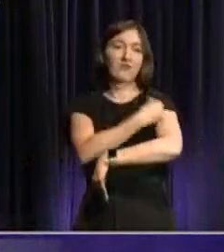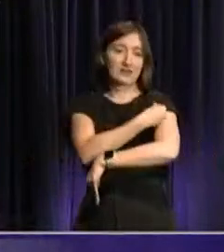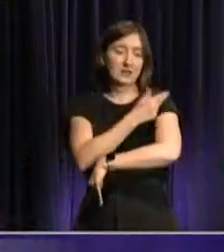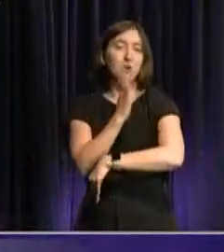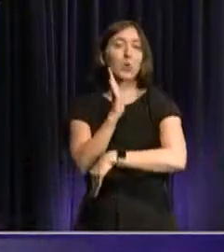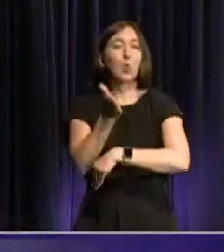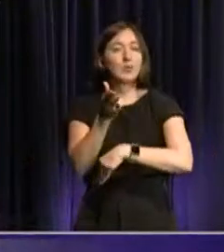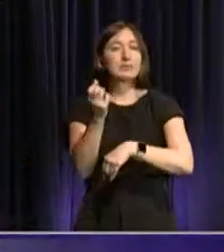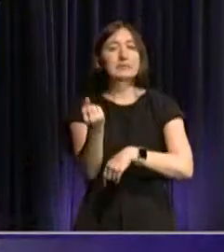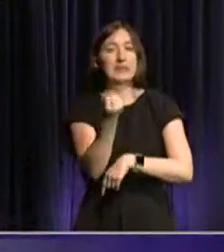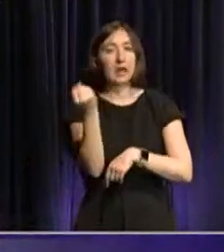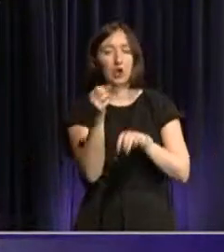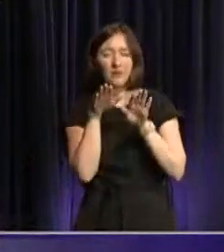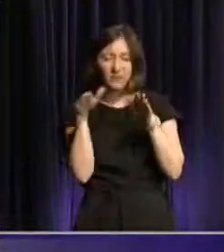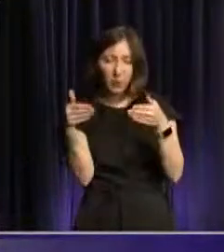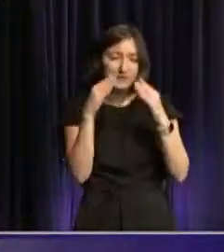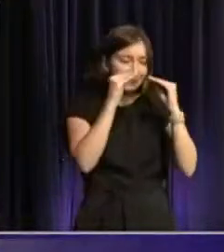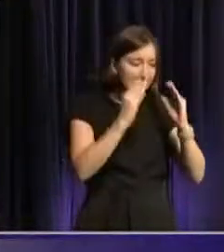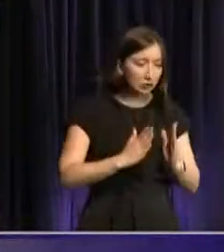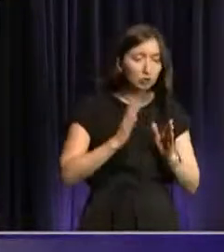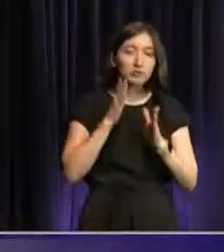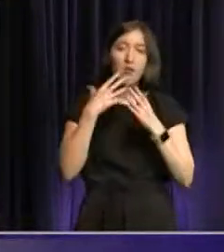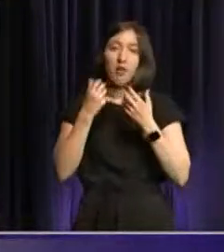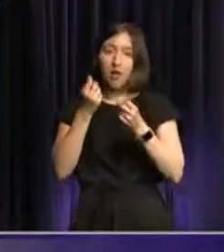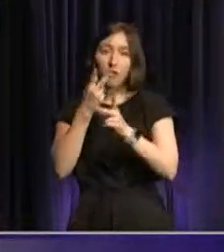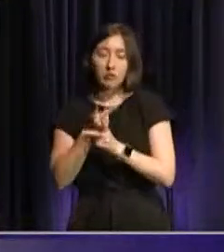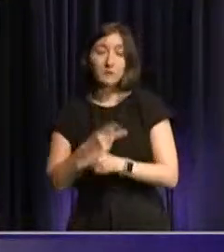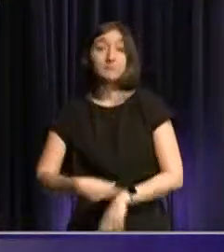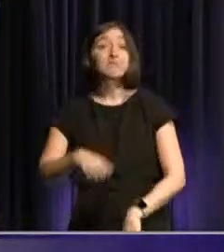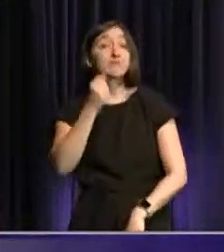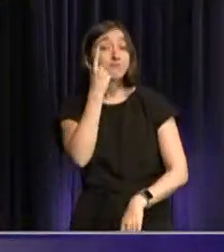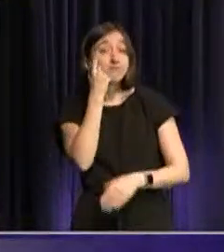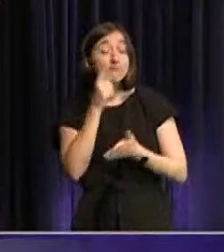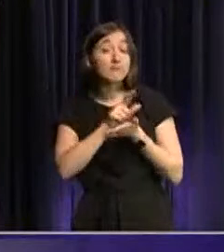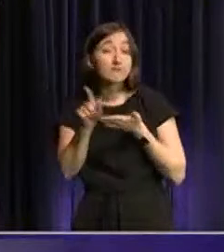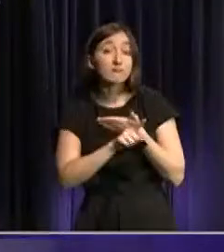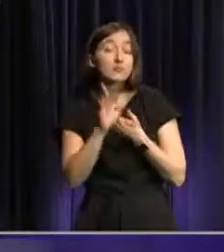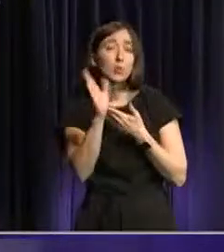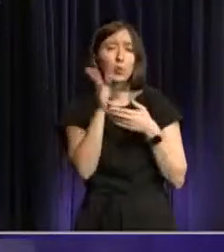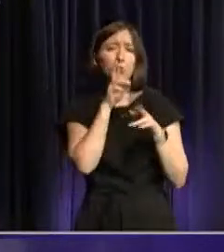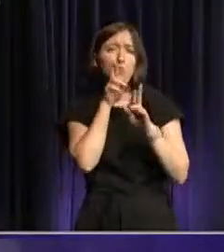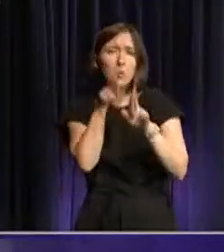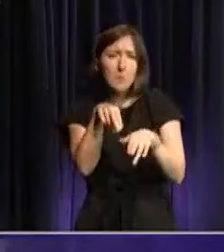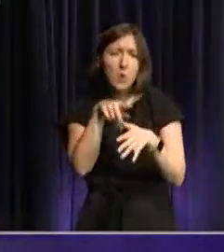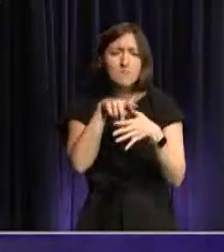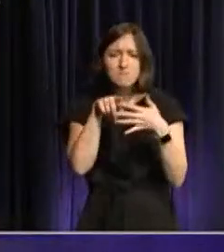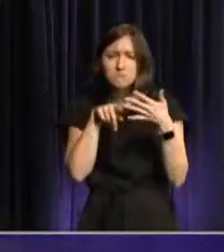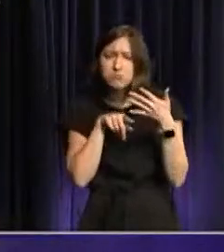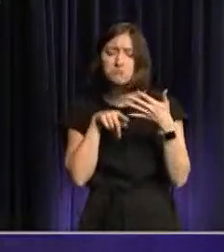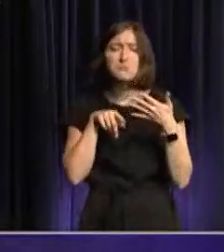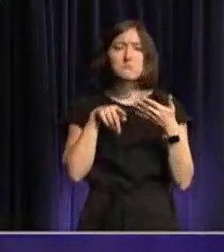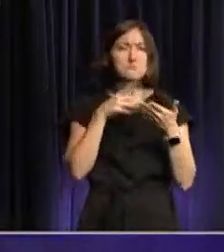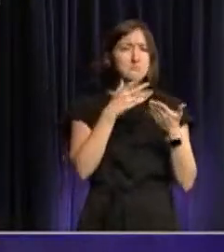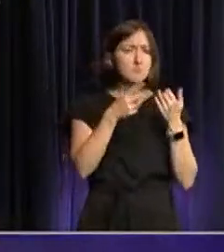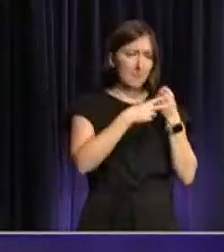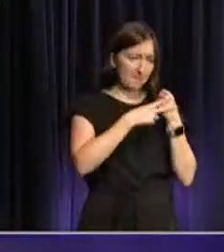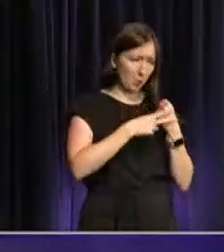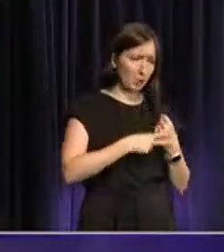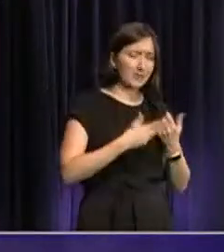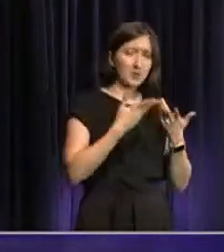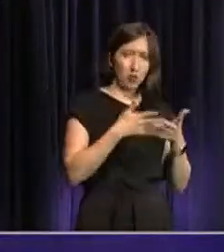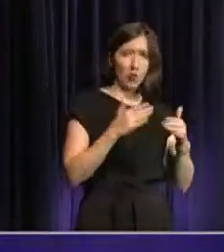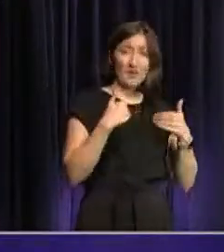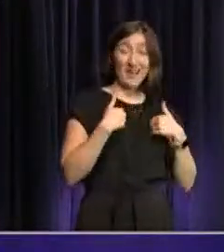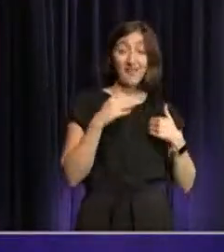we'll continue to do work through the bookings we've already got. And then on March the 29th, we'll open it